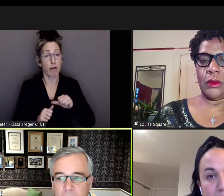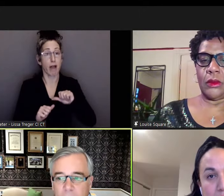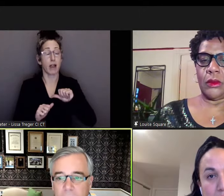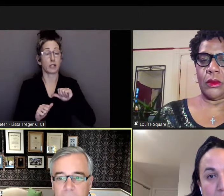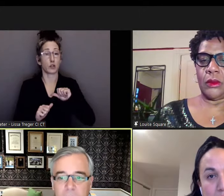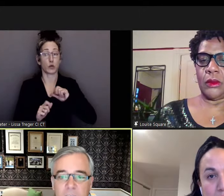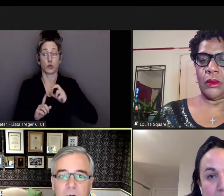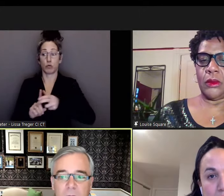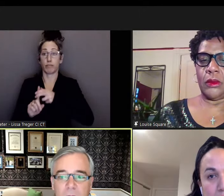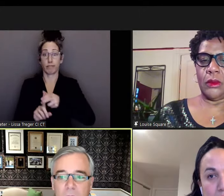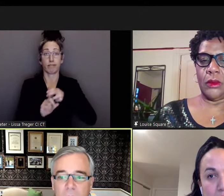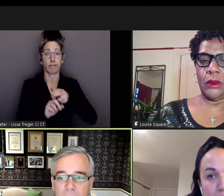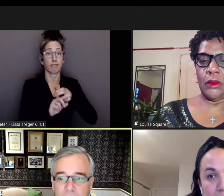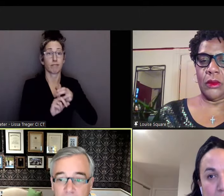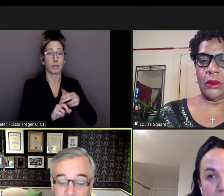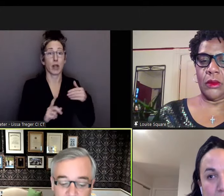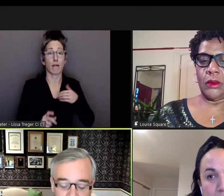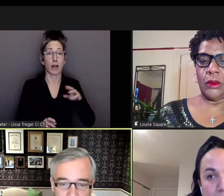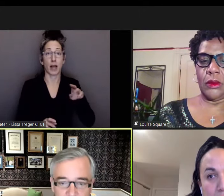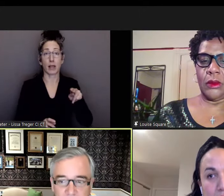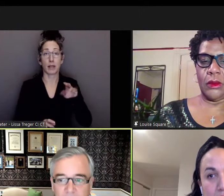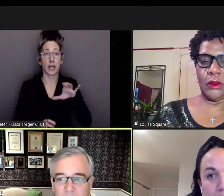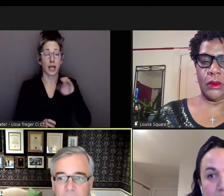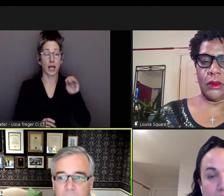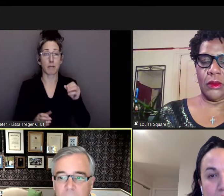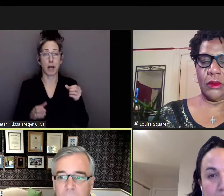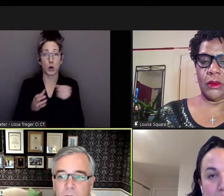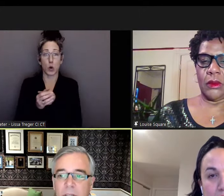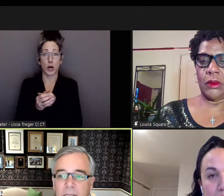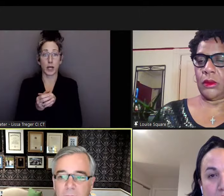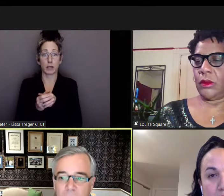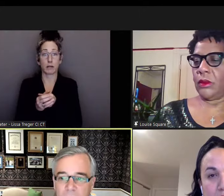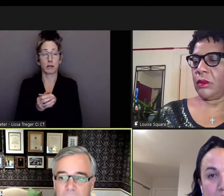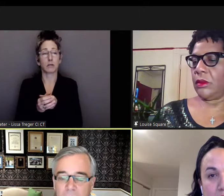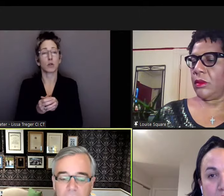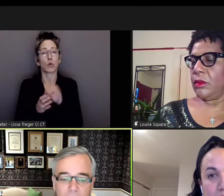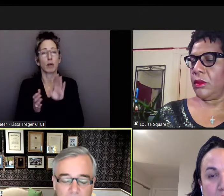racial minorities in this study. And the result of that effort was roughly, some